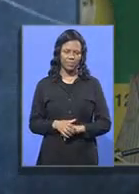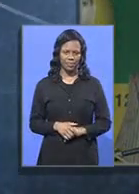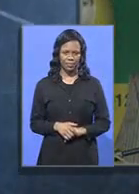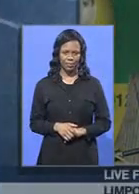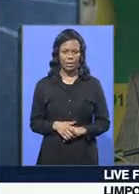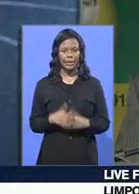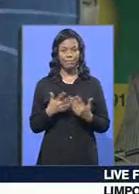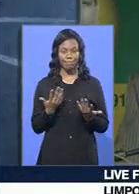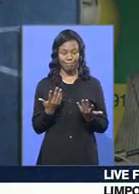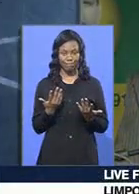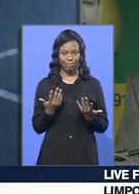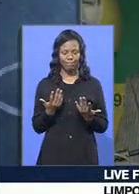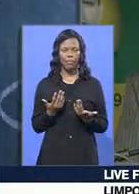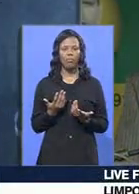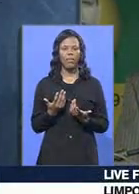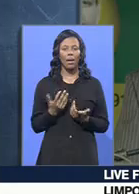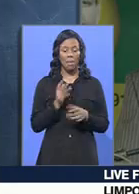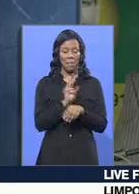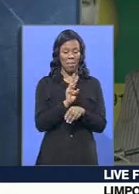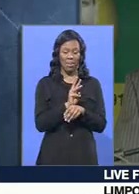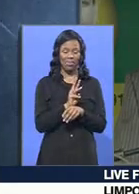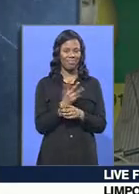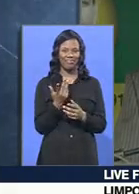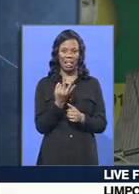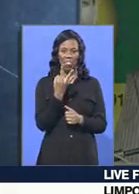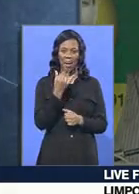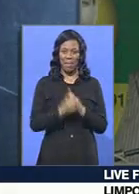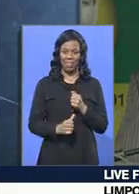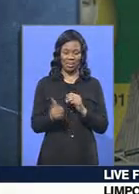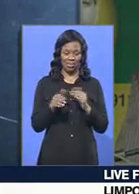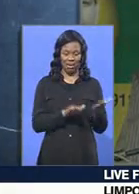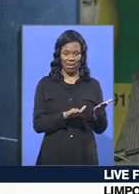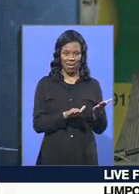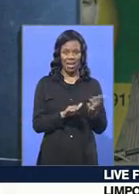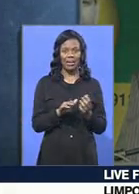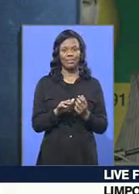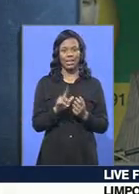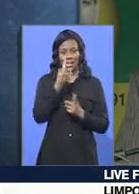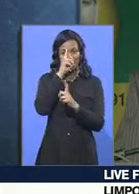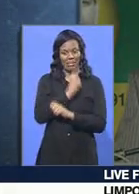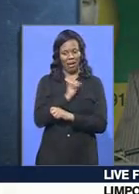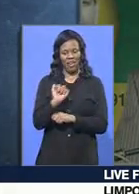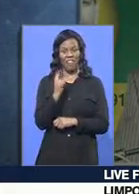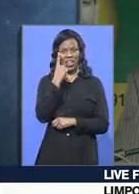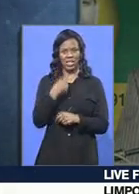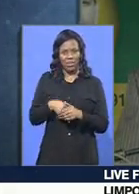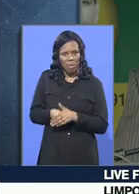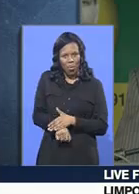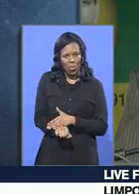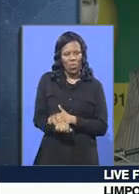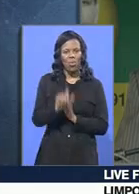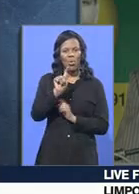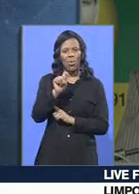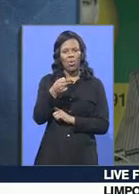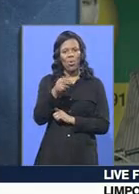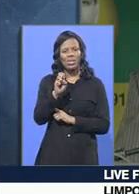3 months after the death of his mother, his eldest son, Tembi, was killed in a